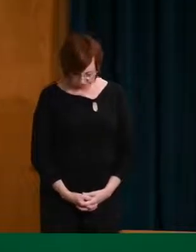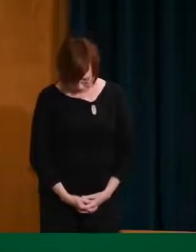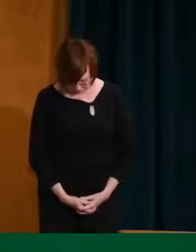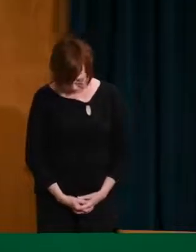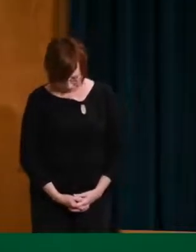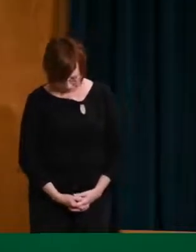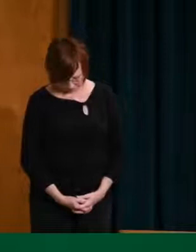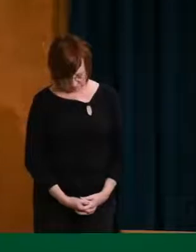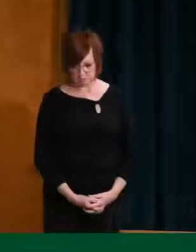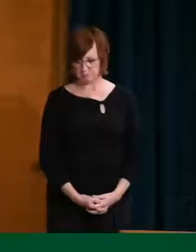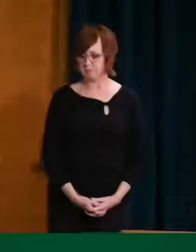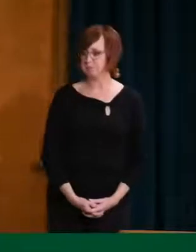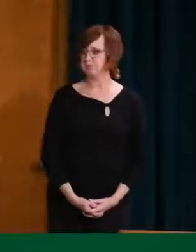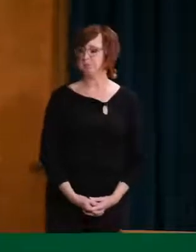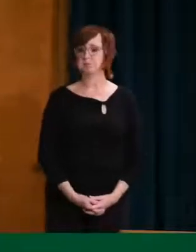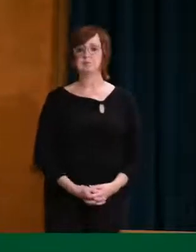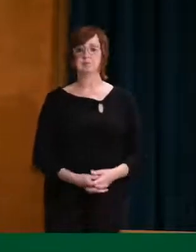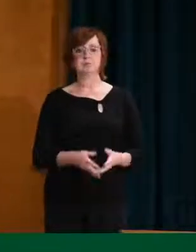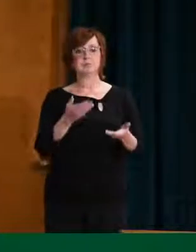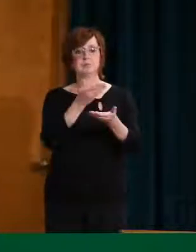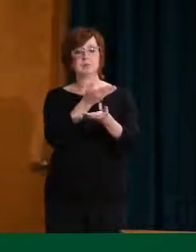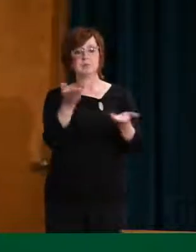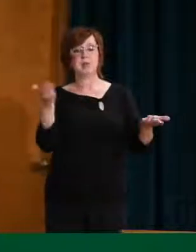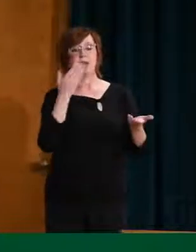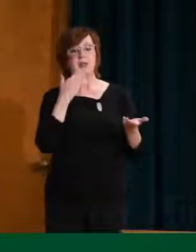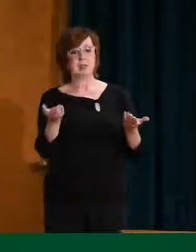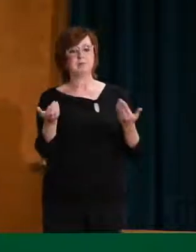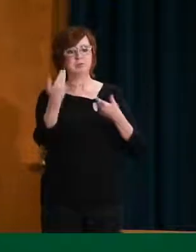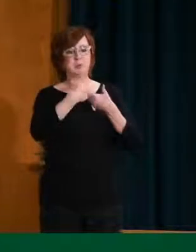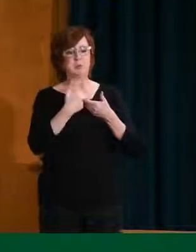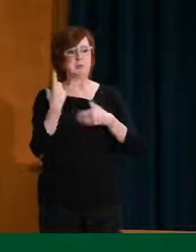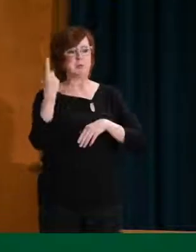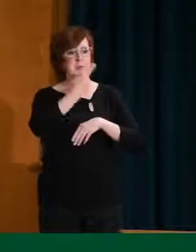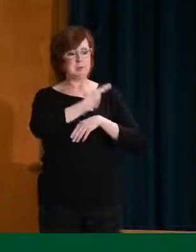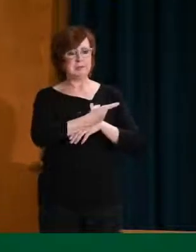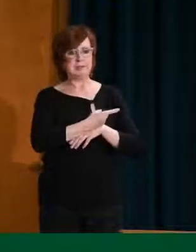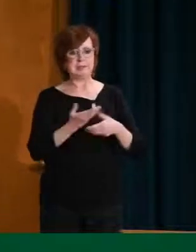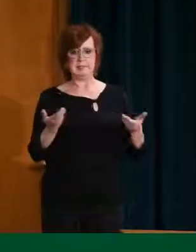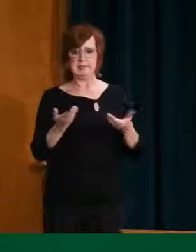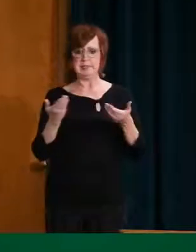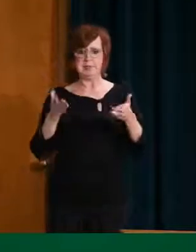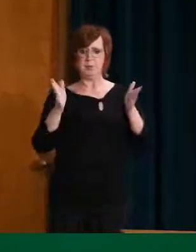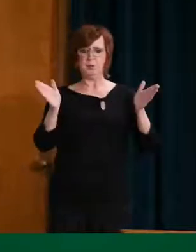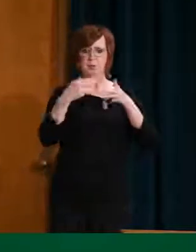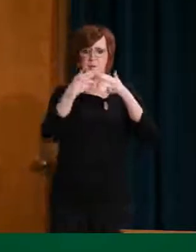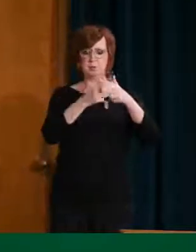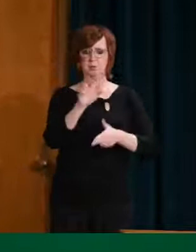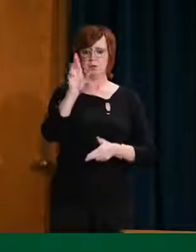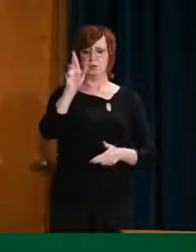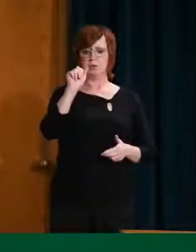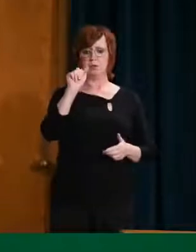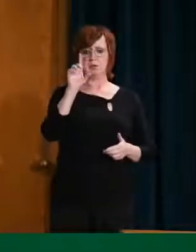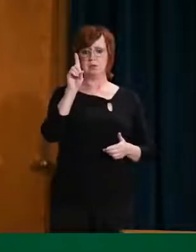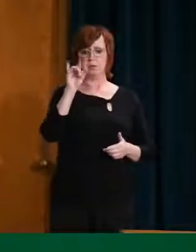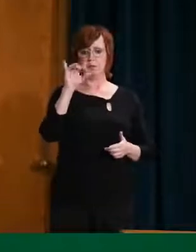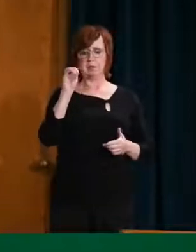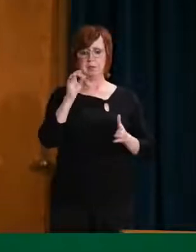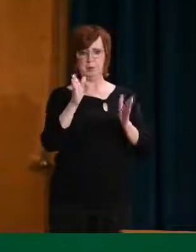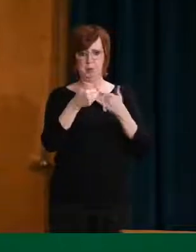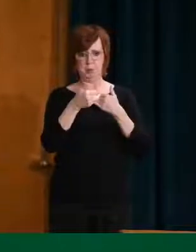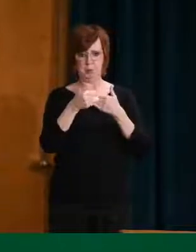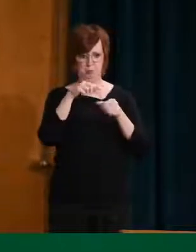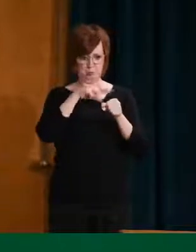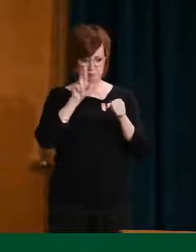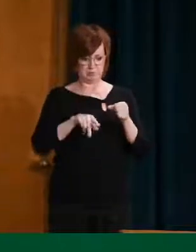Thanks very much for joining us today, everybody. Once again, in the radio room here in Regina, we have Premier Scott Moe